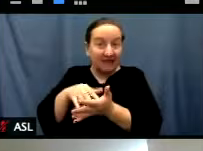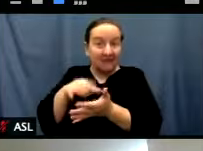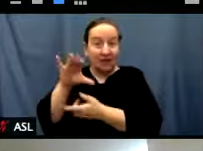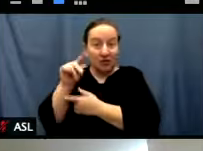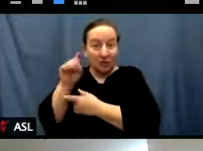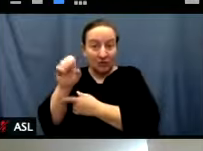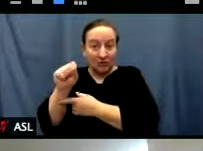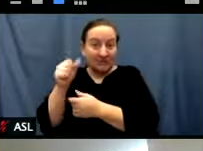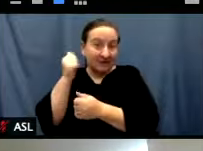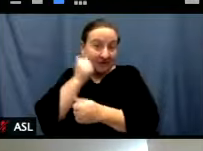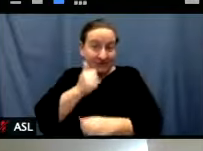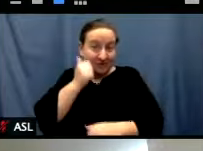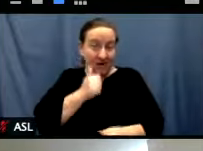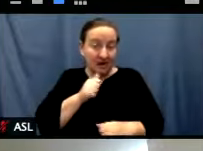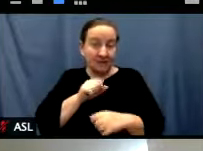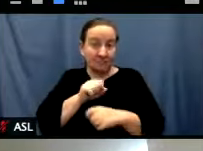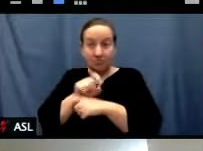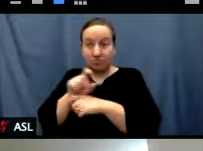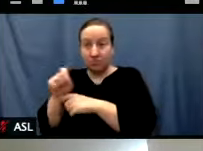each day.